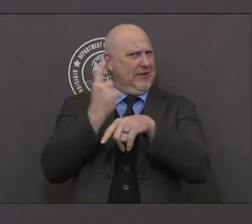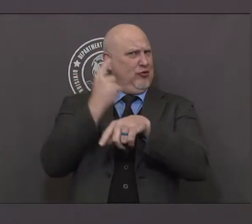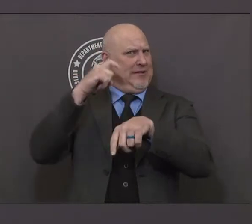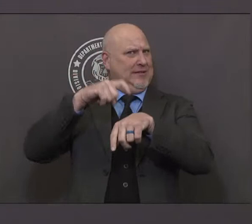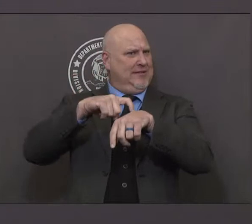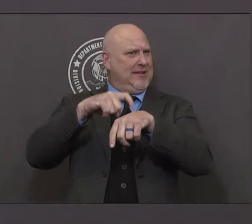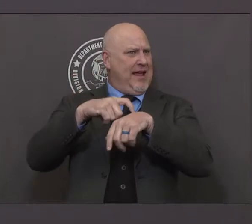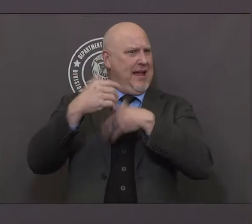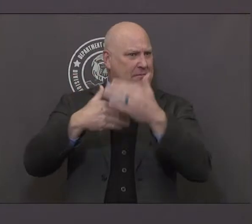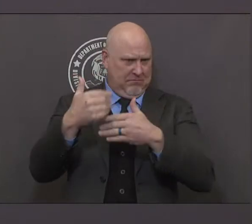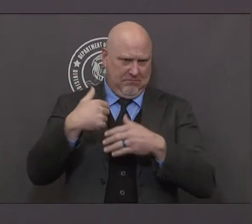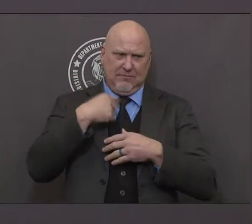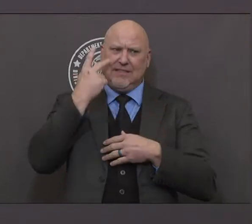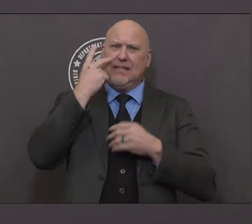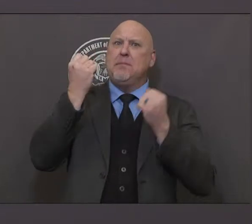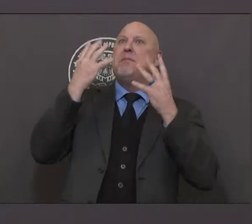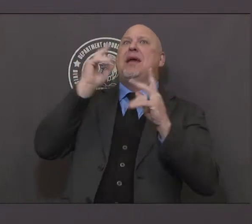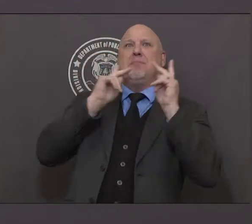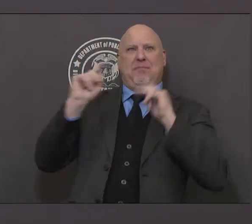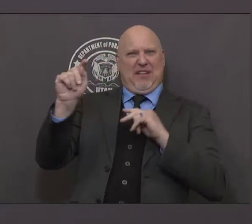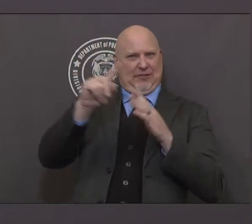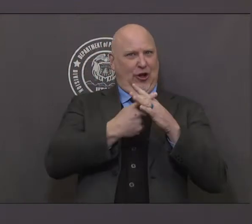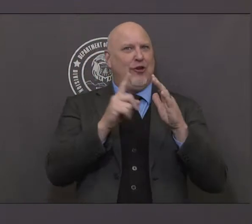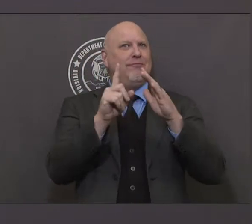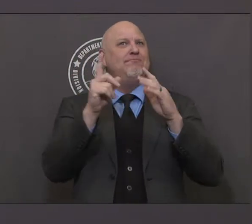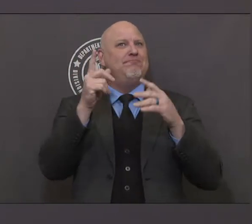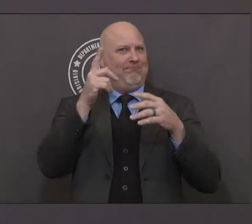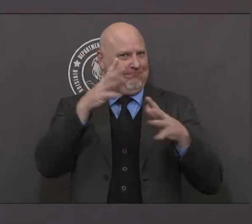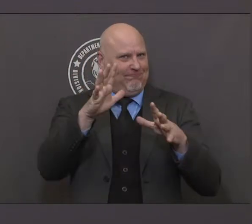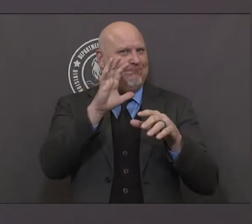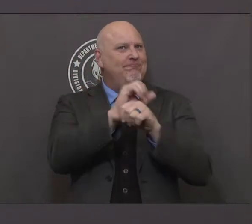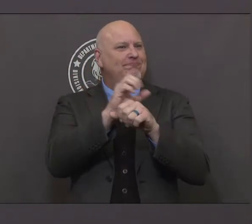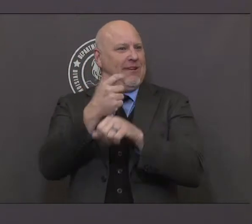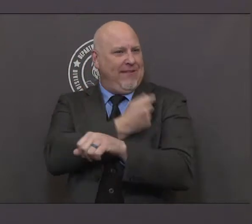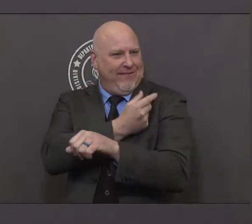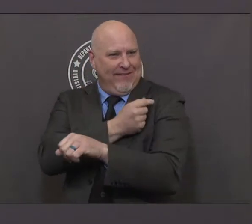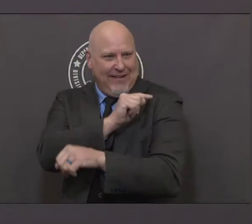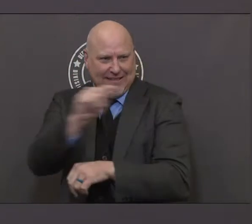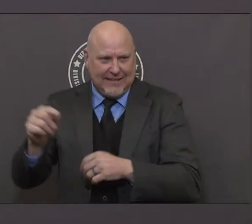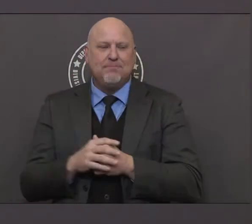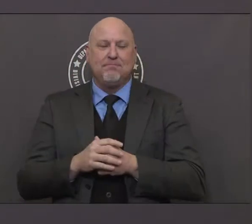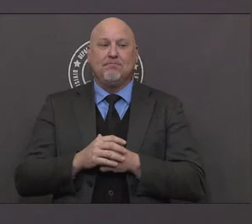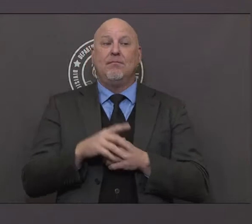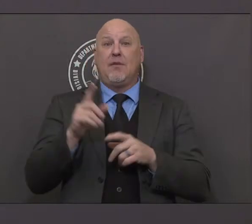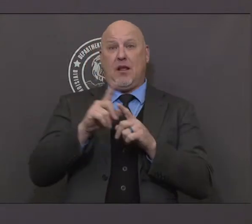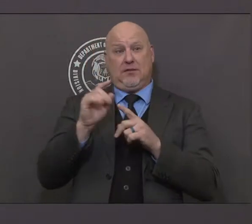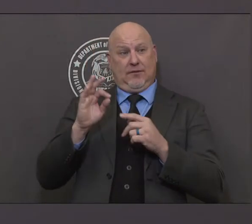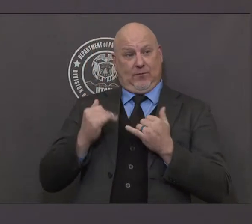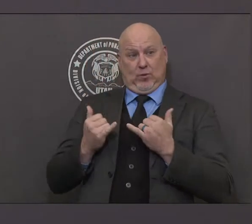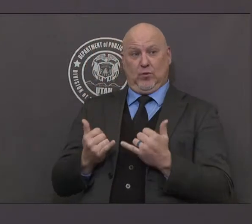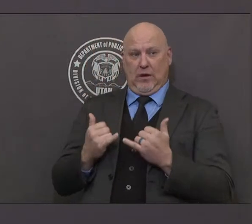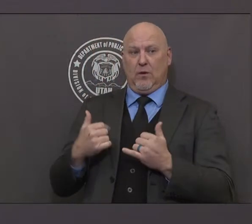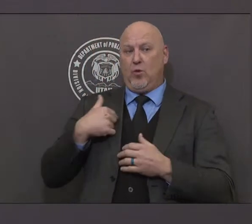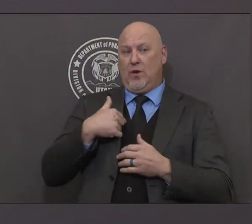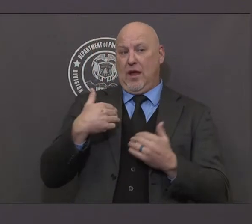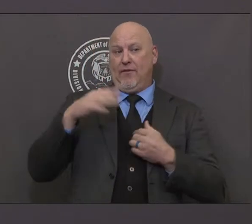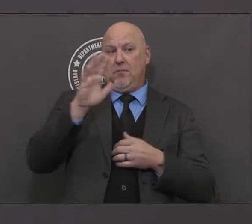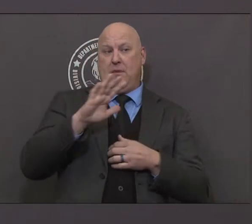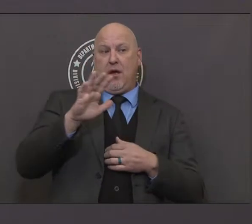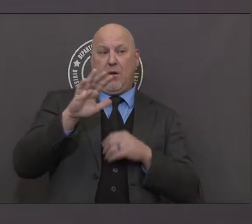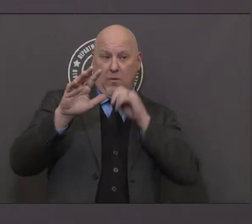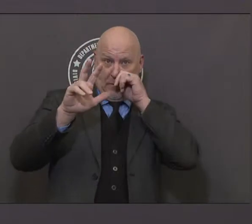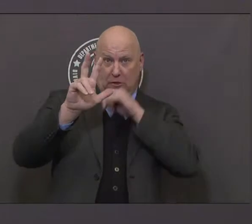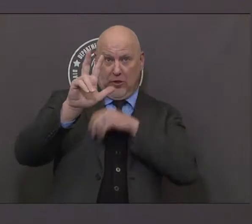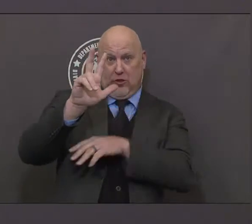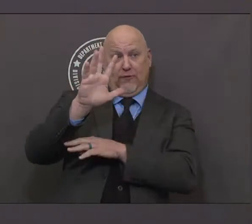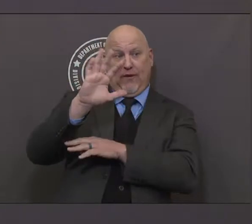excited that as of this morning. approximately 35% of